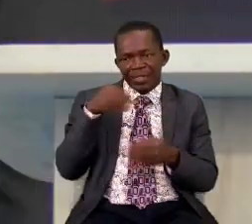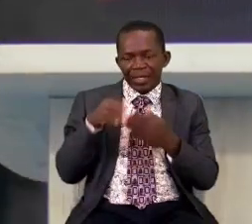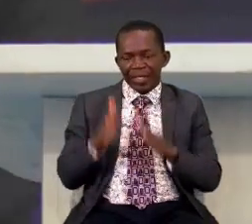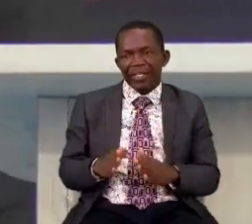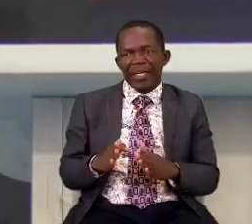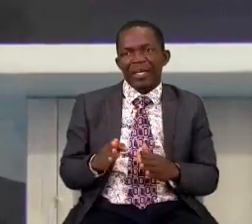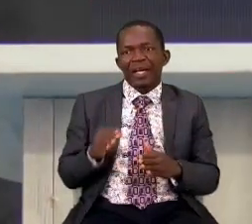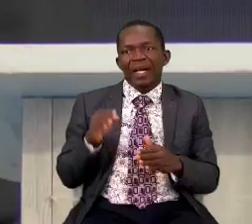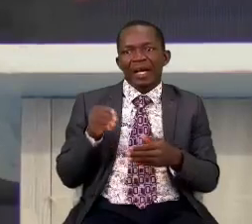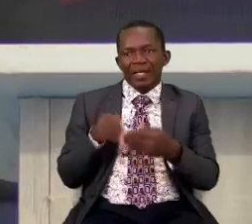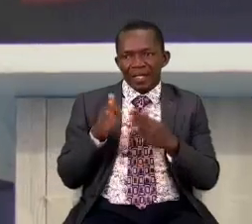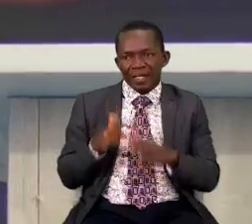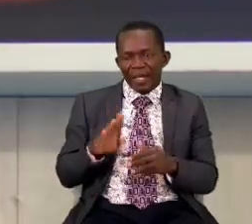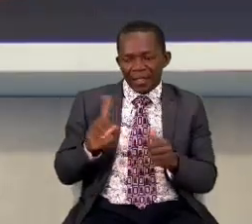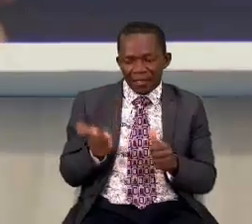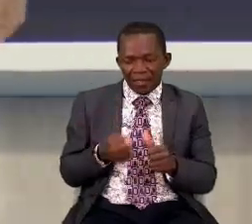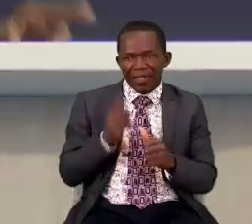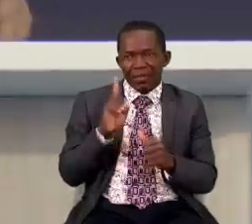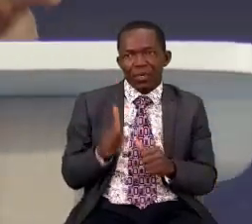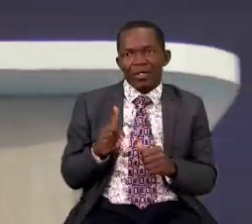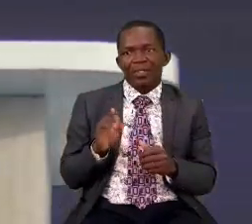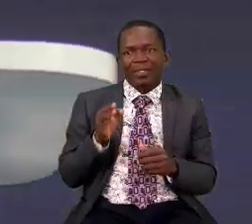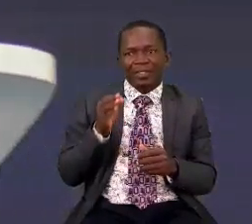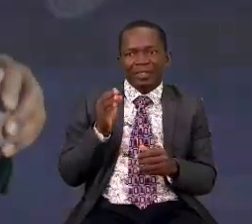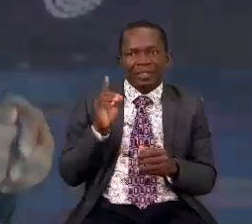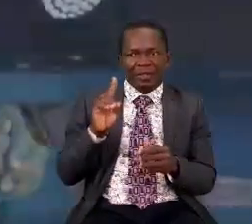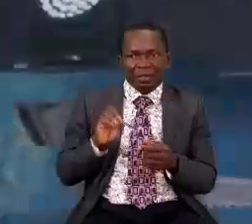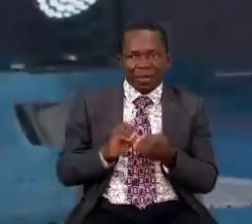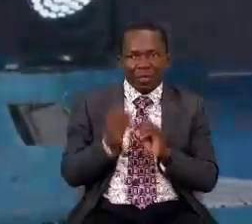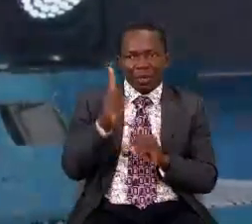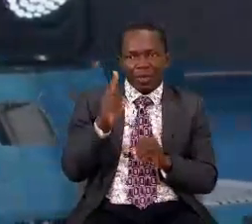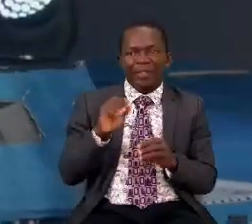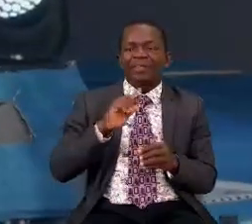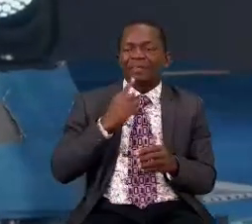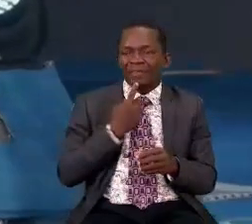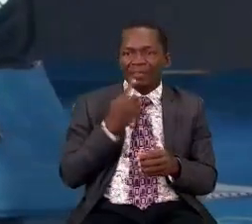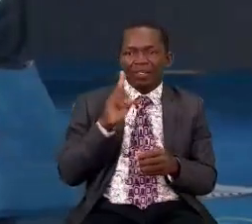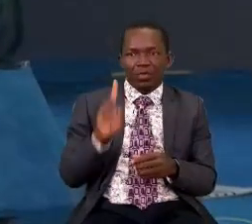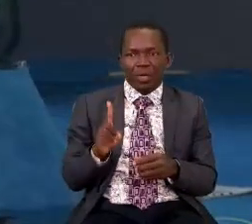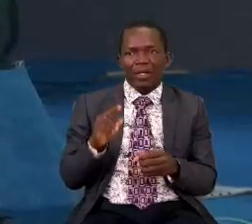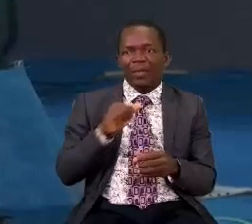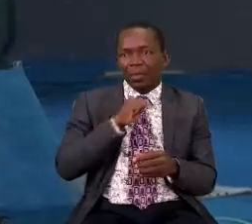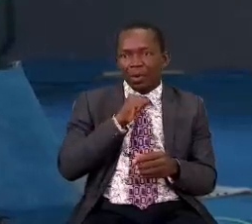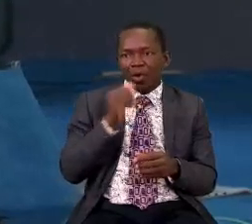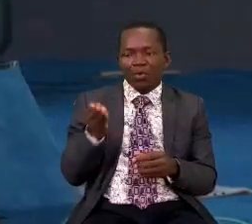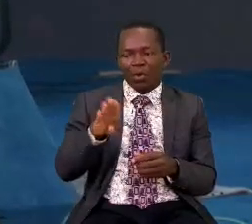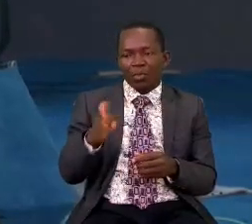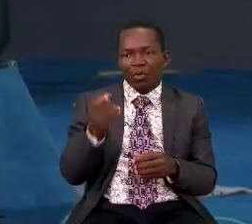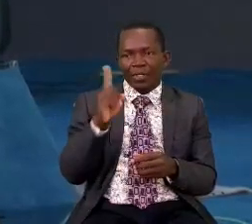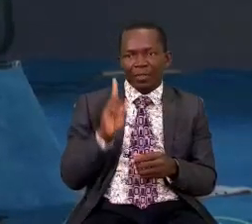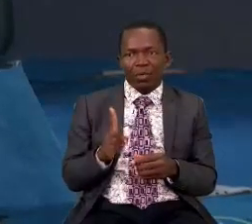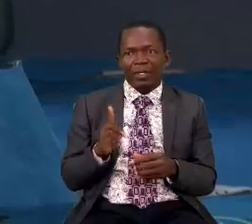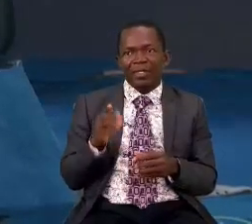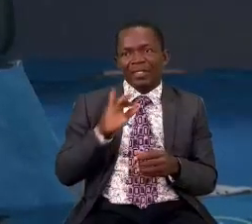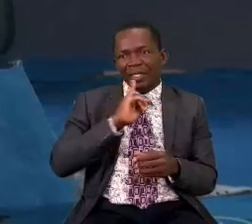uncompromising world is gone and we need a replacement it says therefore because